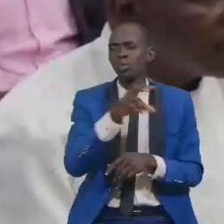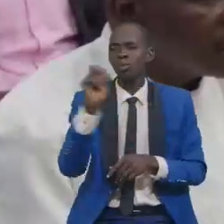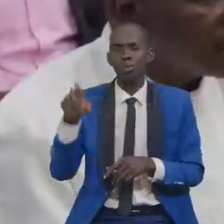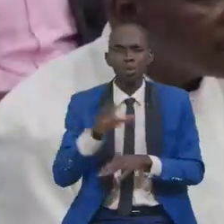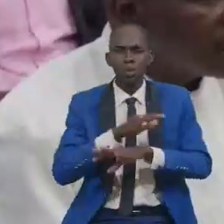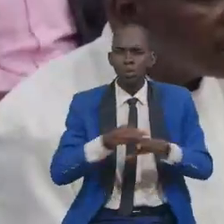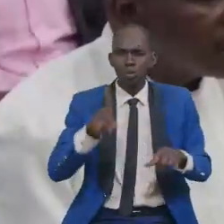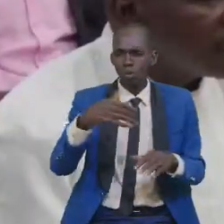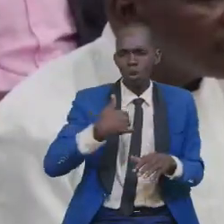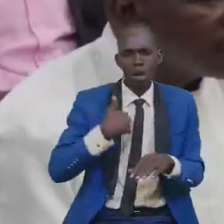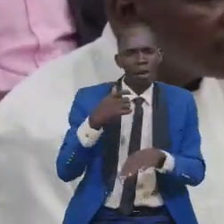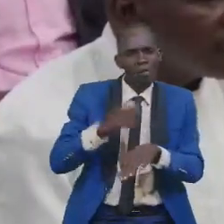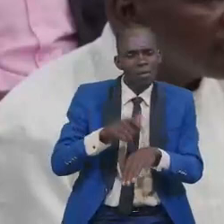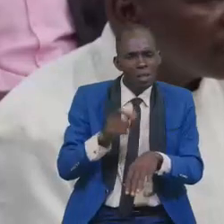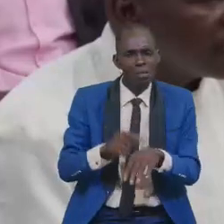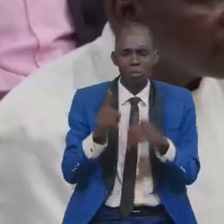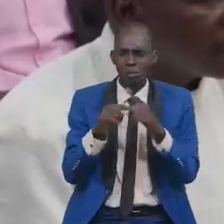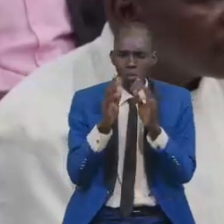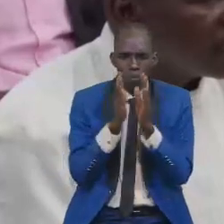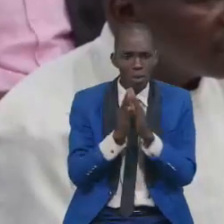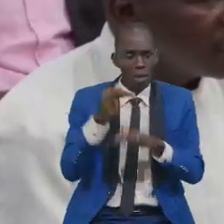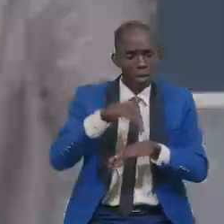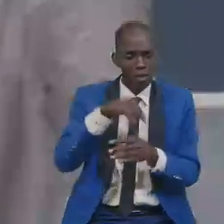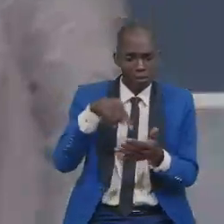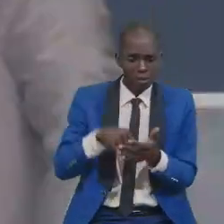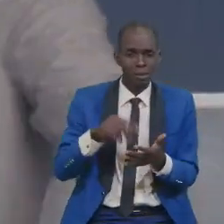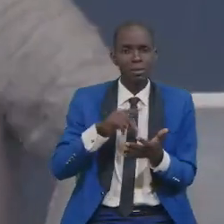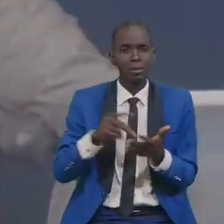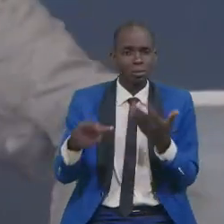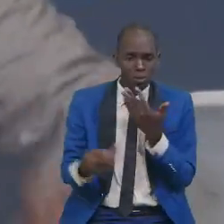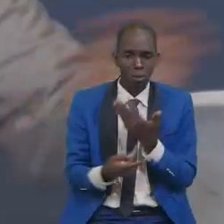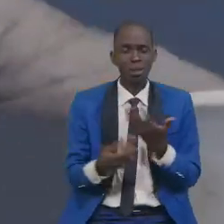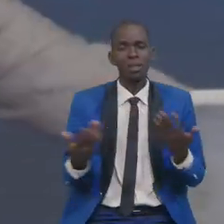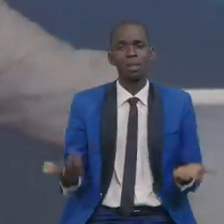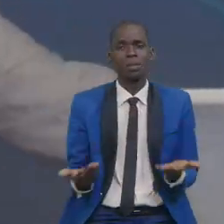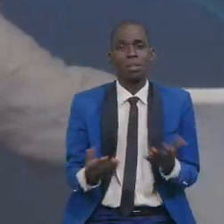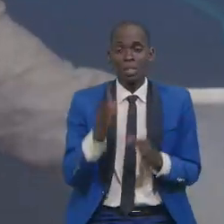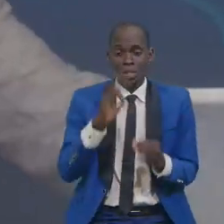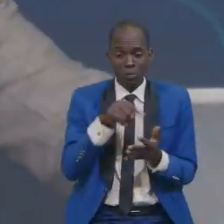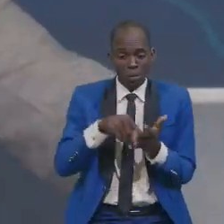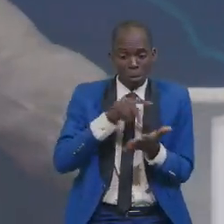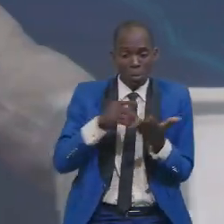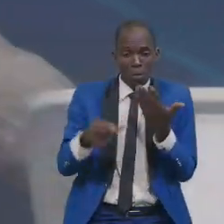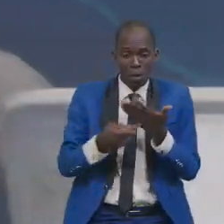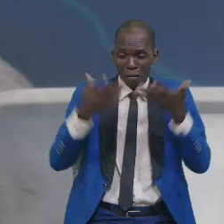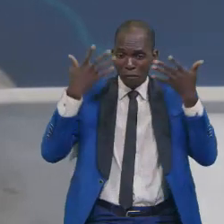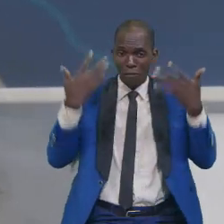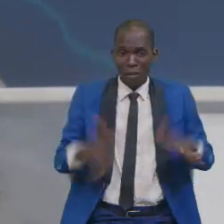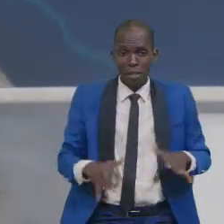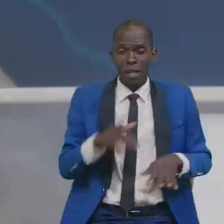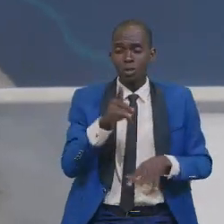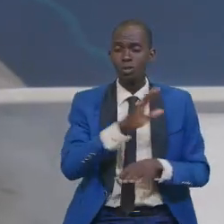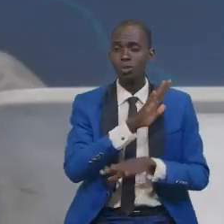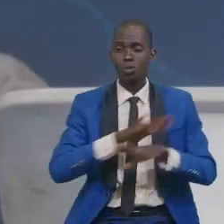if there is time of the Crusade pass passes on and you do not have any chance